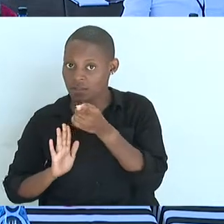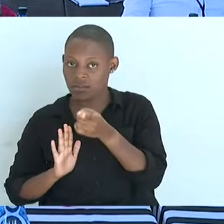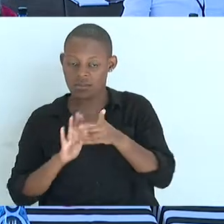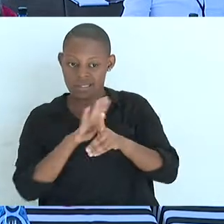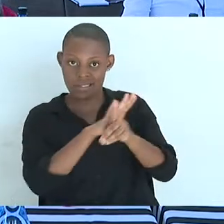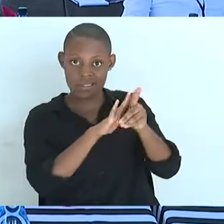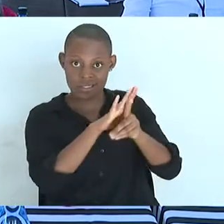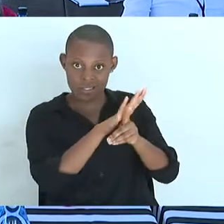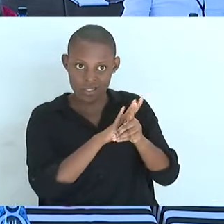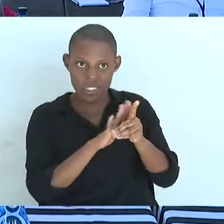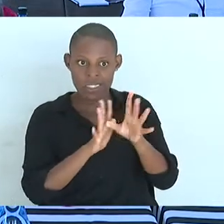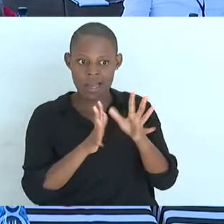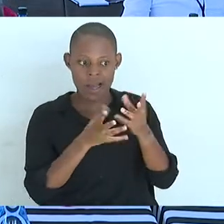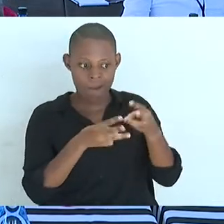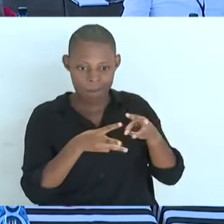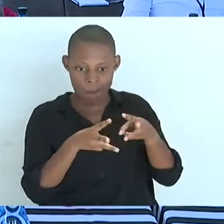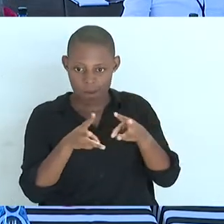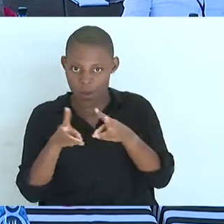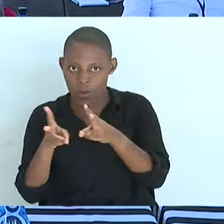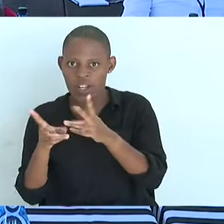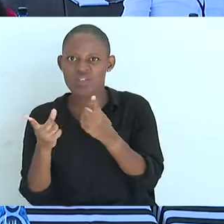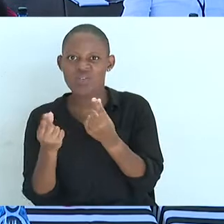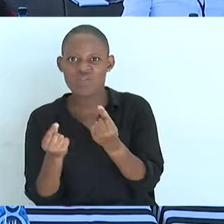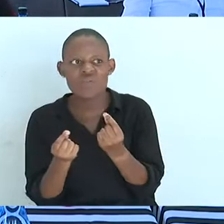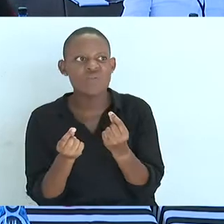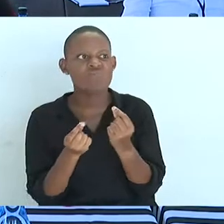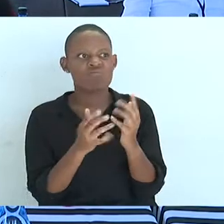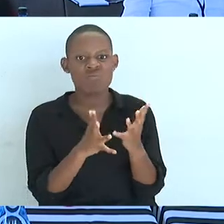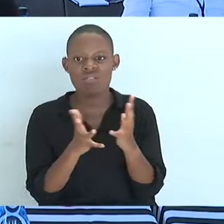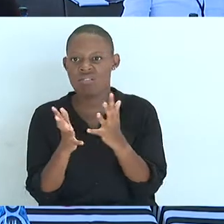model in action.